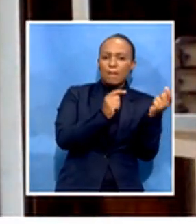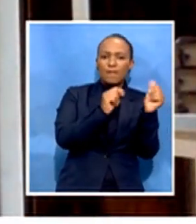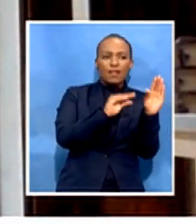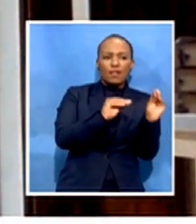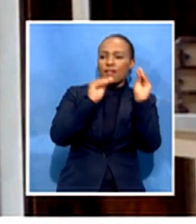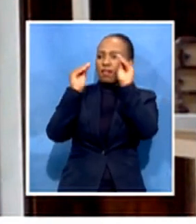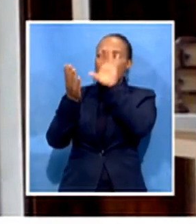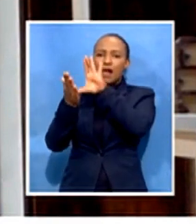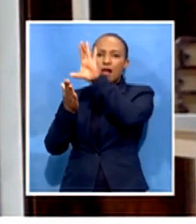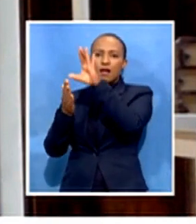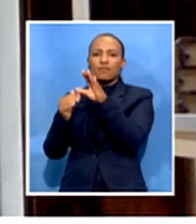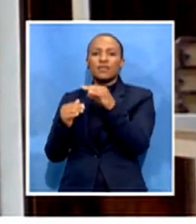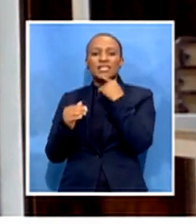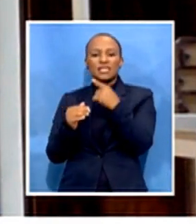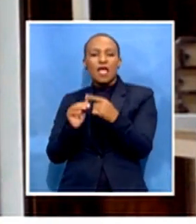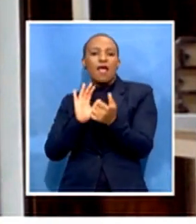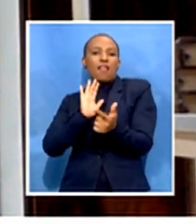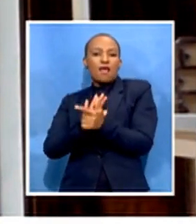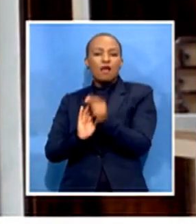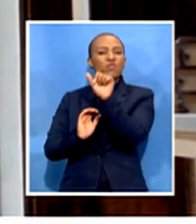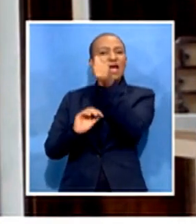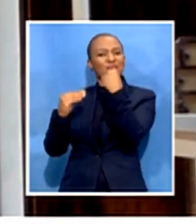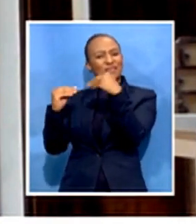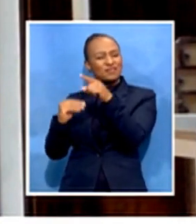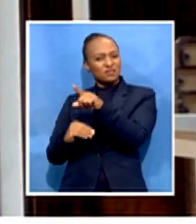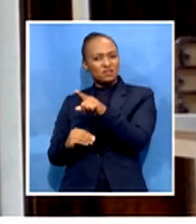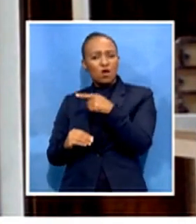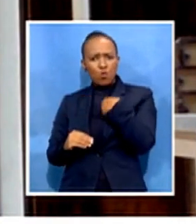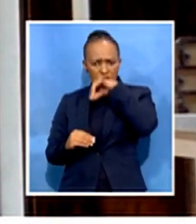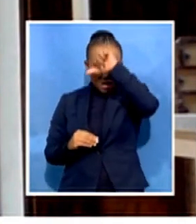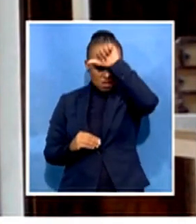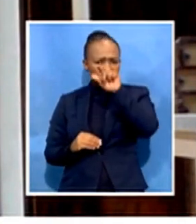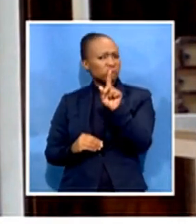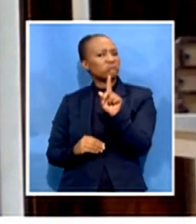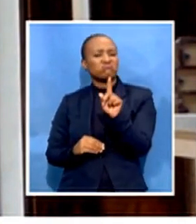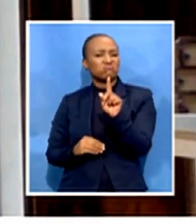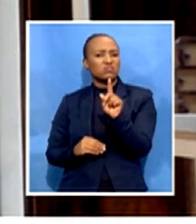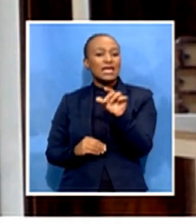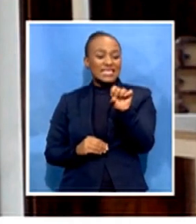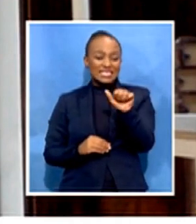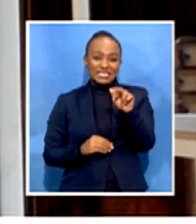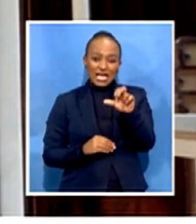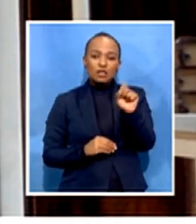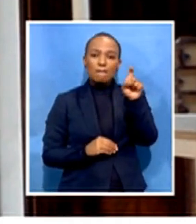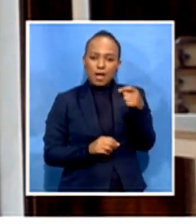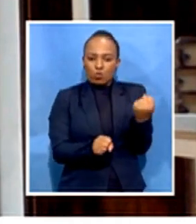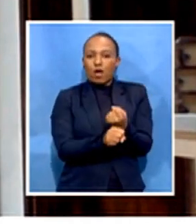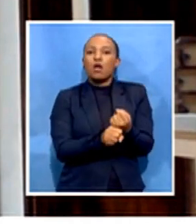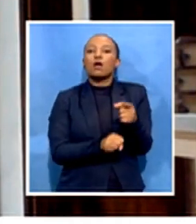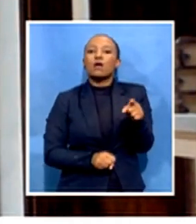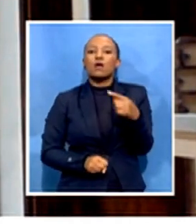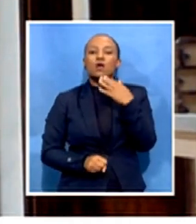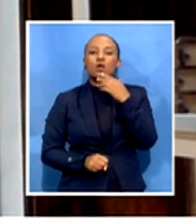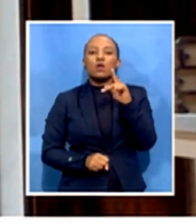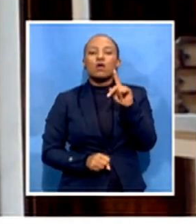other industries? We are not fools. SARS needs to act. Karima, you asked about the criminal justice system.